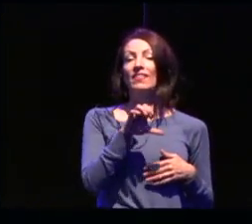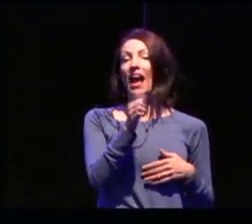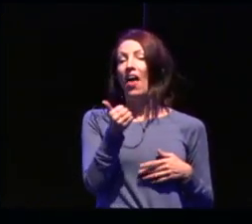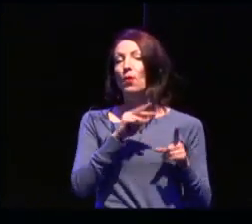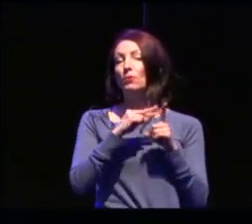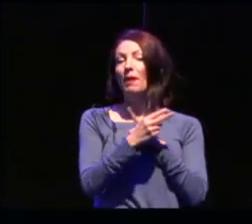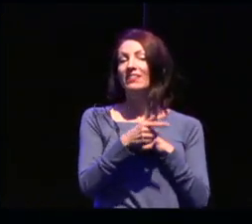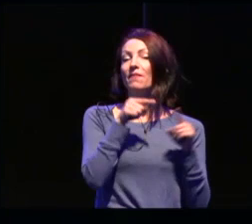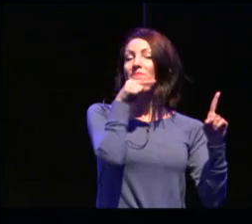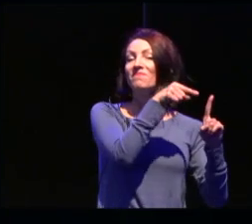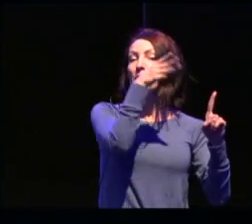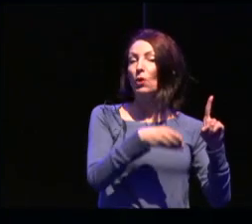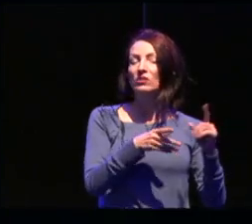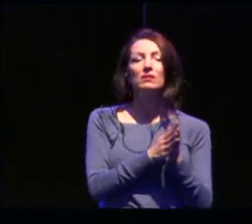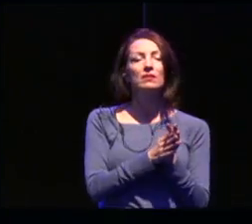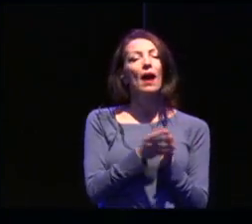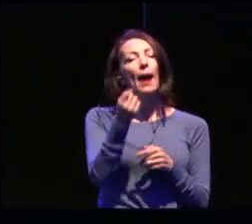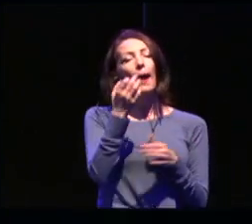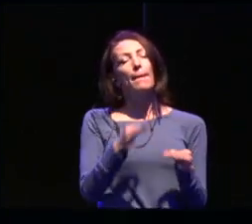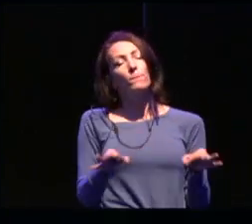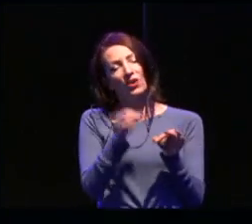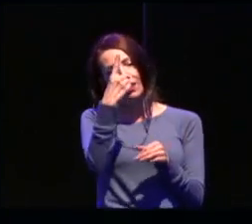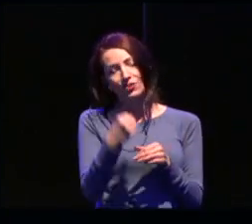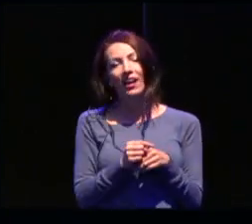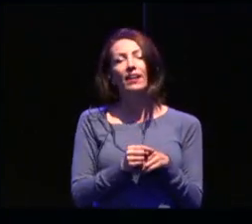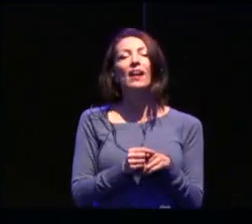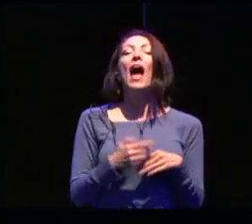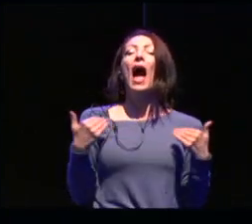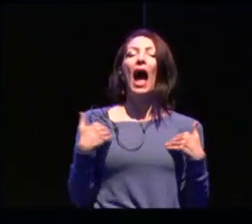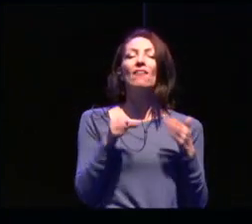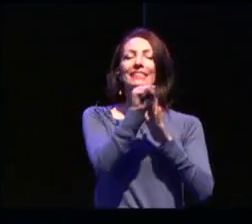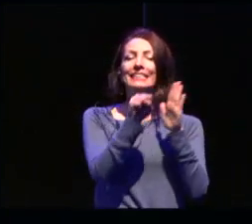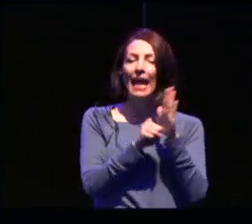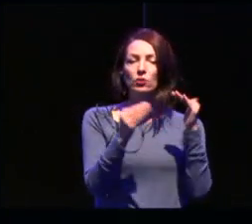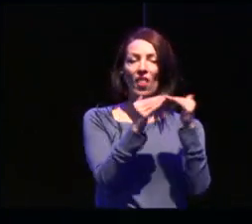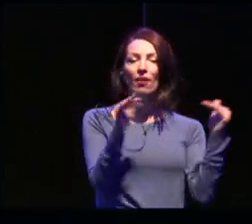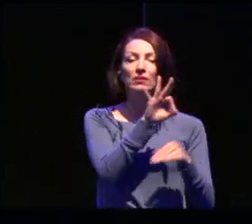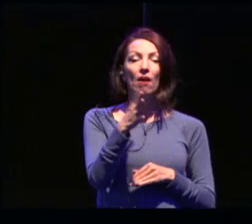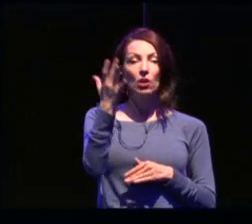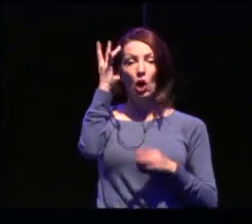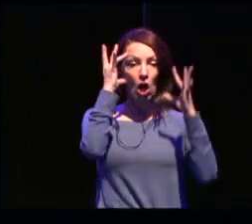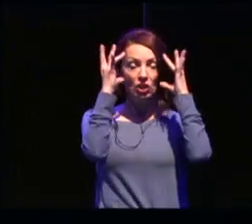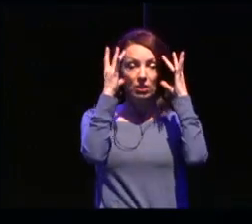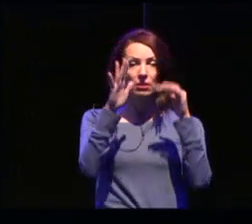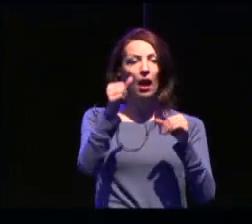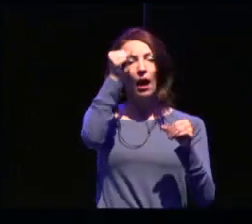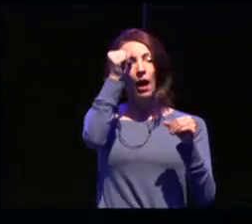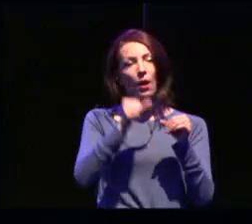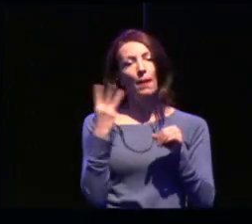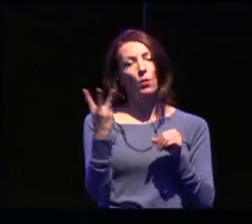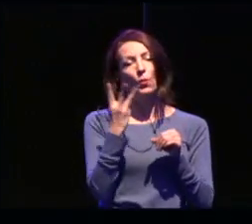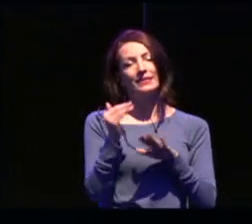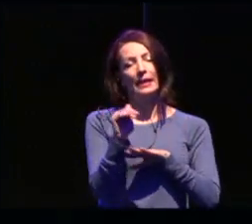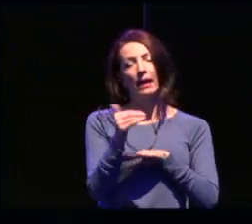individual. When you understand that there are states of consciousness. I remember at a Wednesday night service a few years ago, I